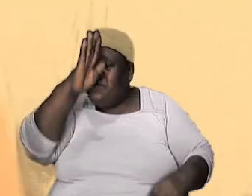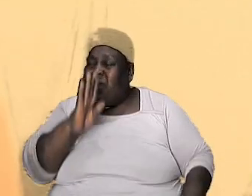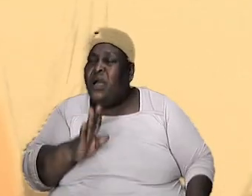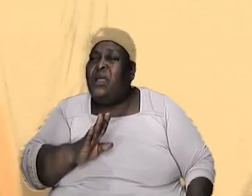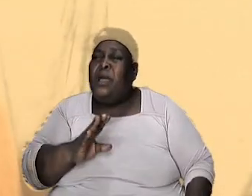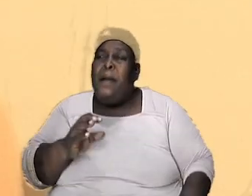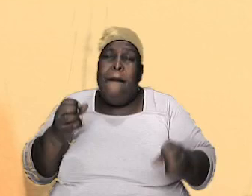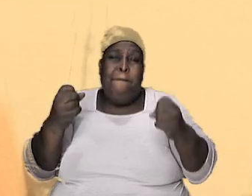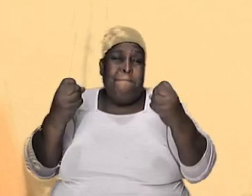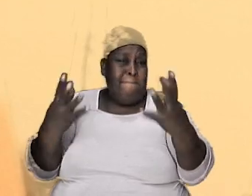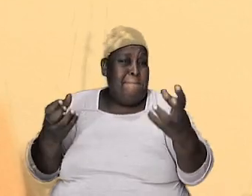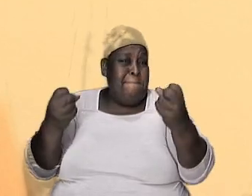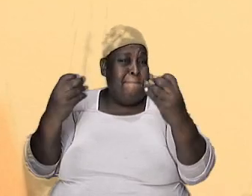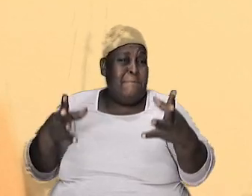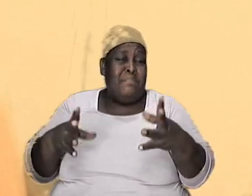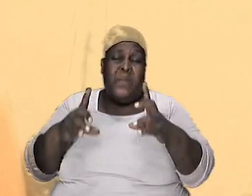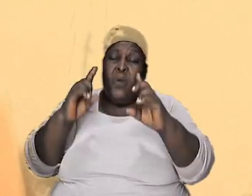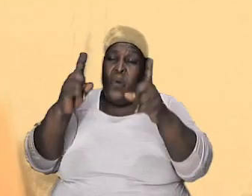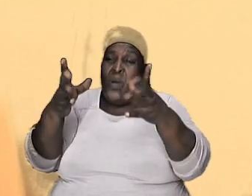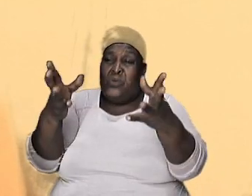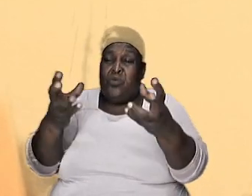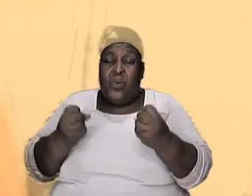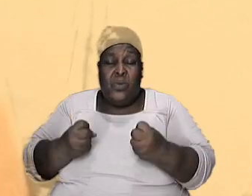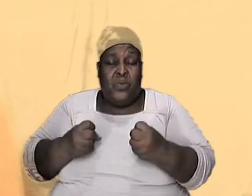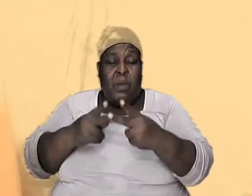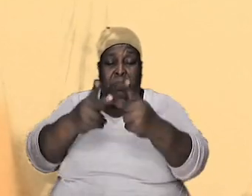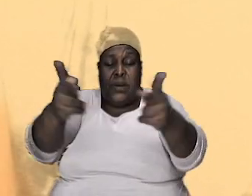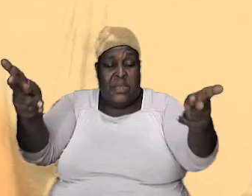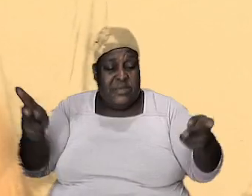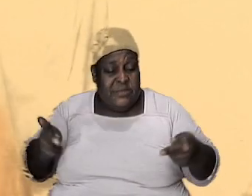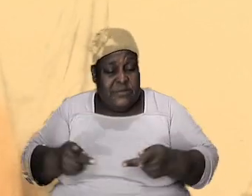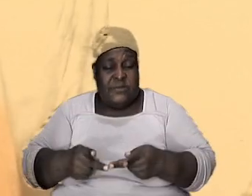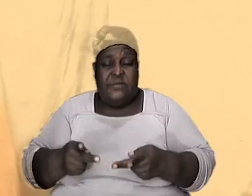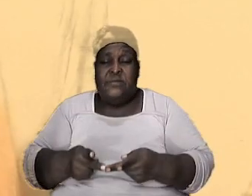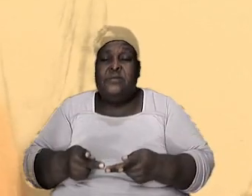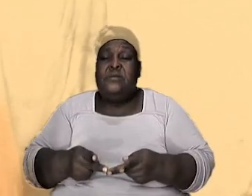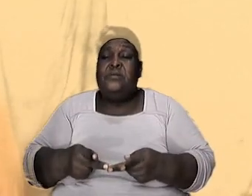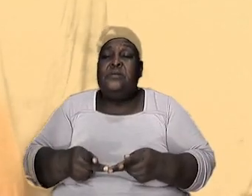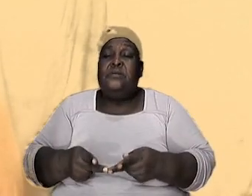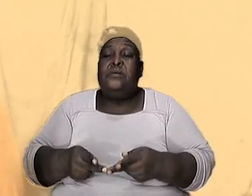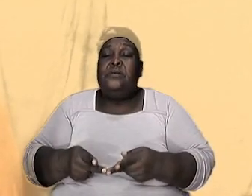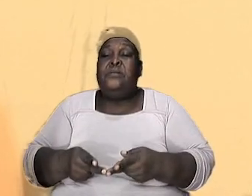A lot of us want to get to a place where, you know, God,